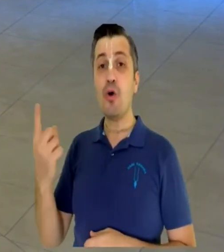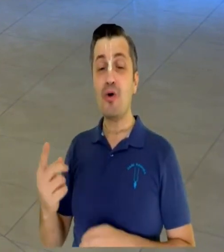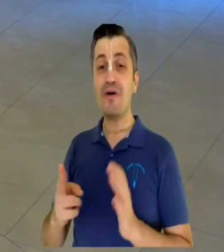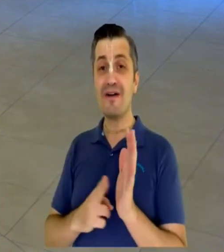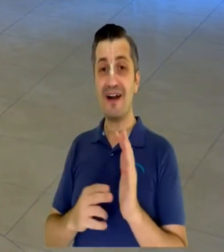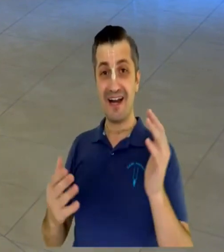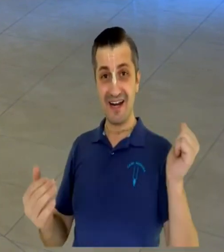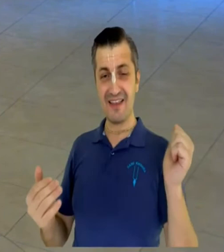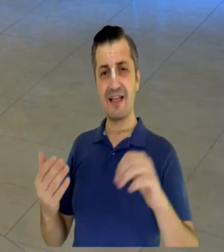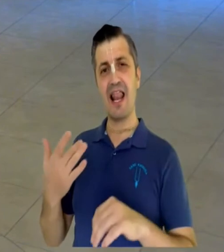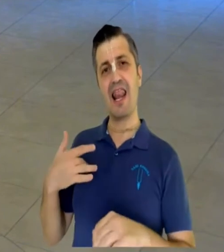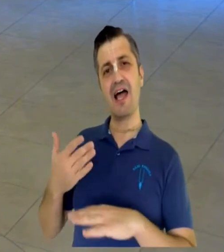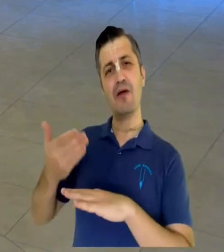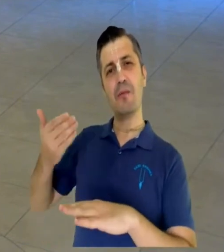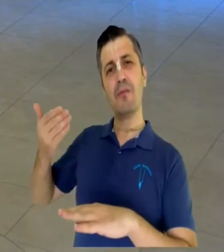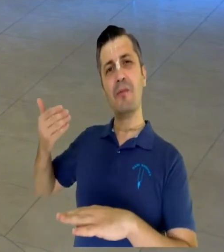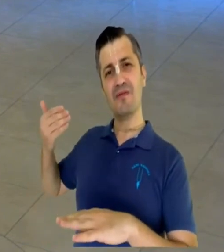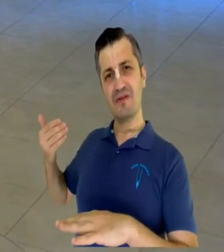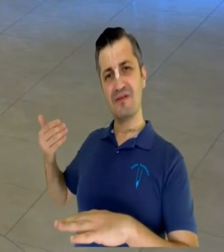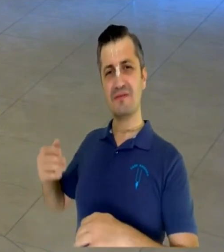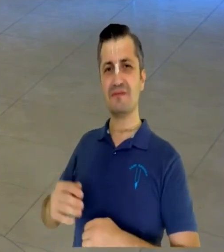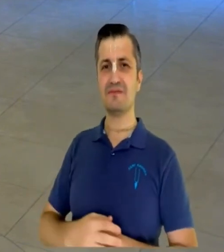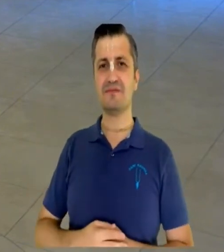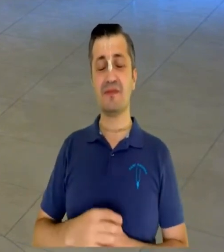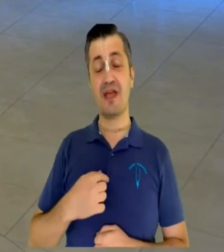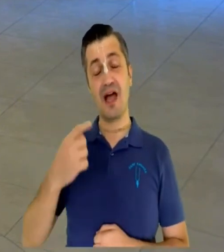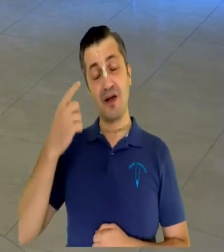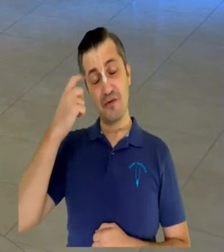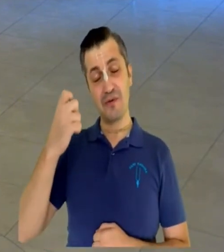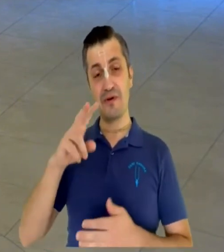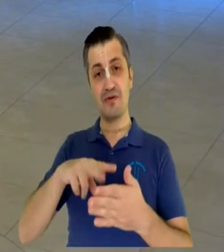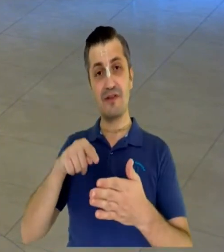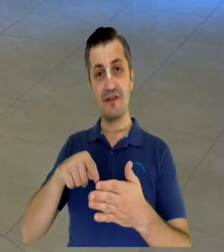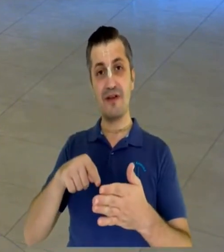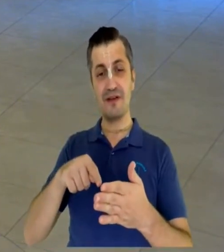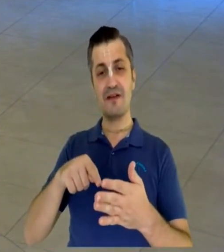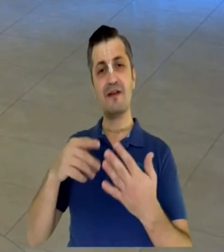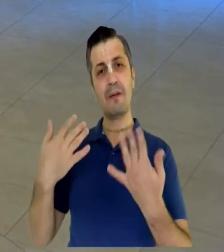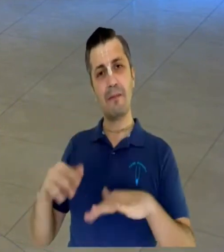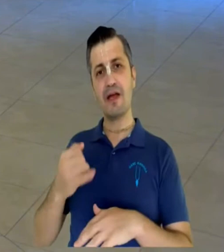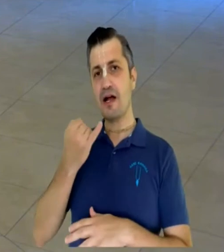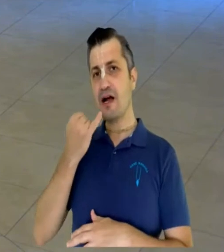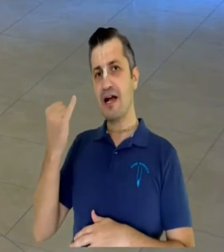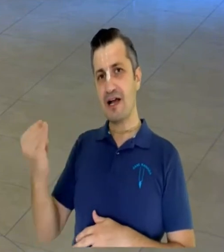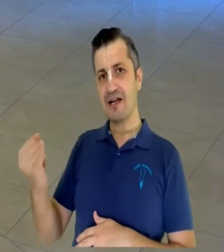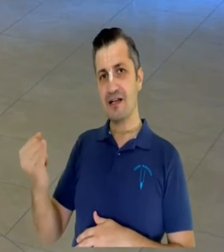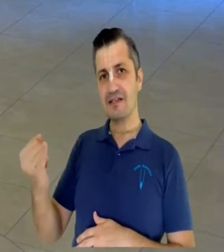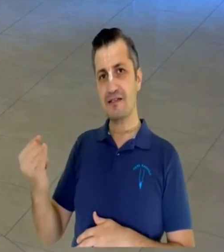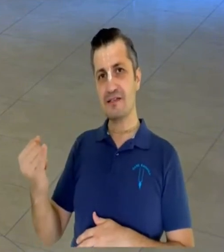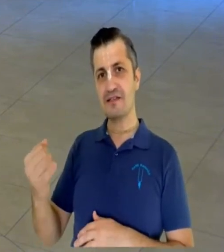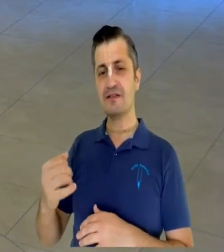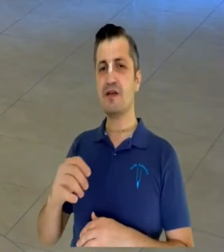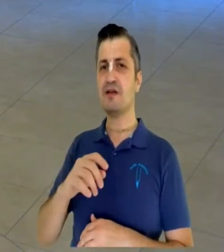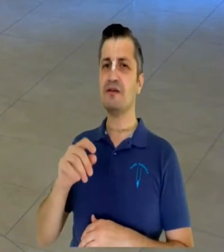actually, from what I remember reading, is that he was cursed at which was more like a Sankirtan party